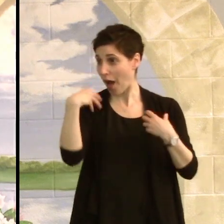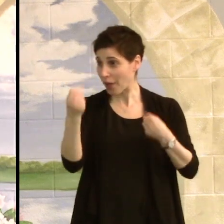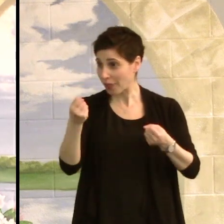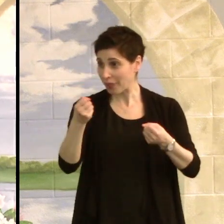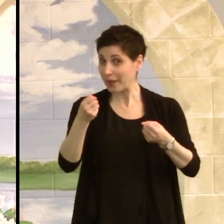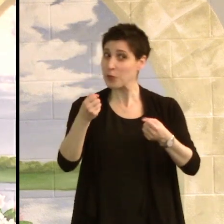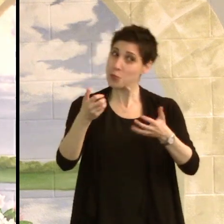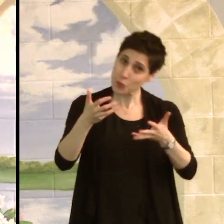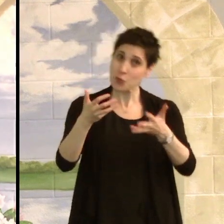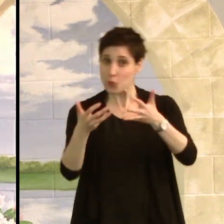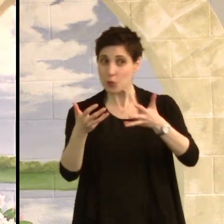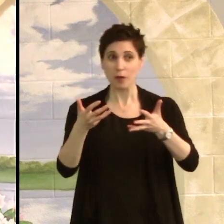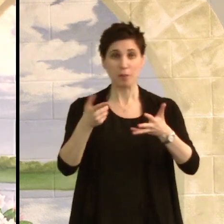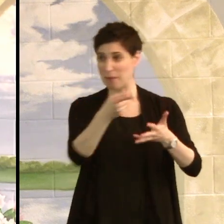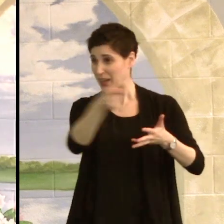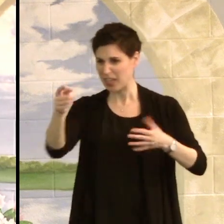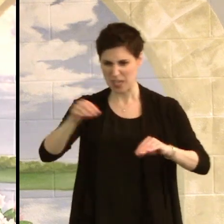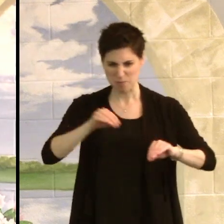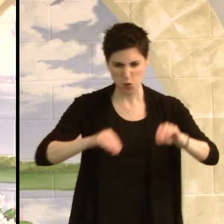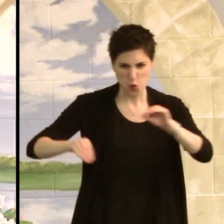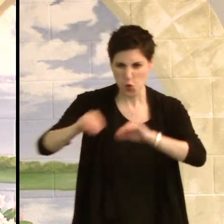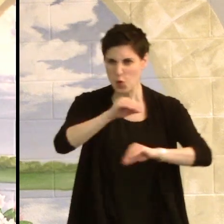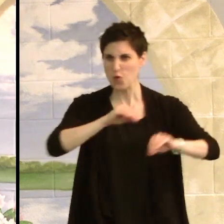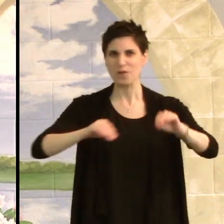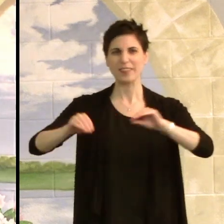Mobility, fatigue,